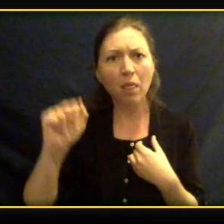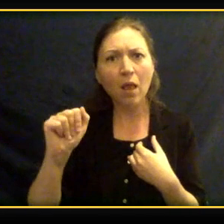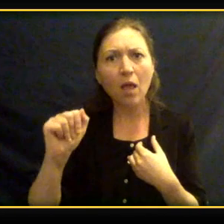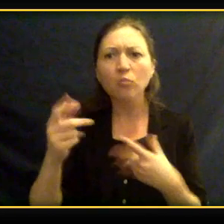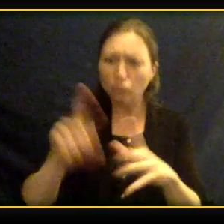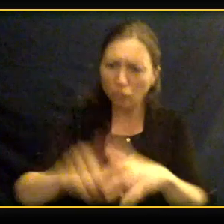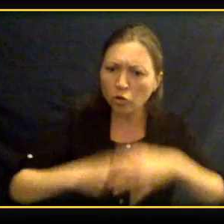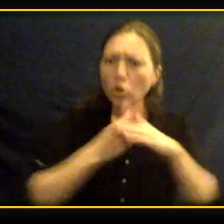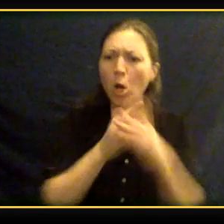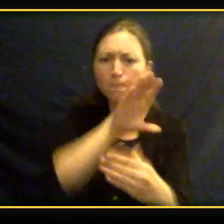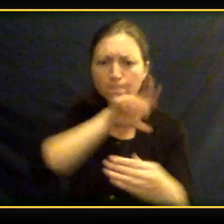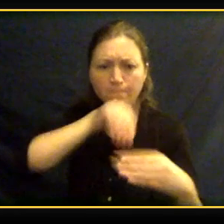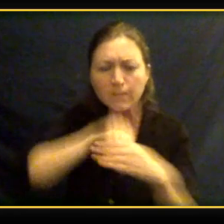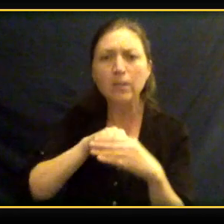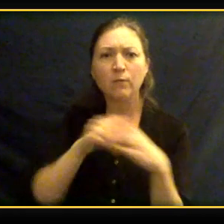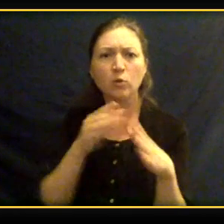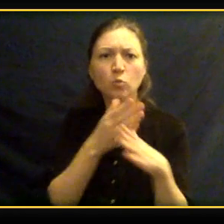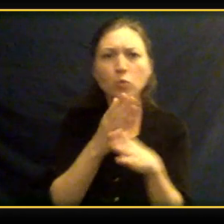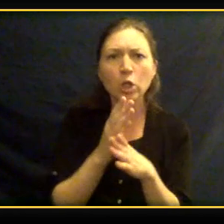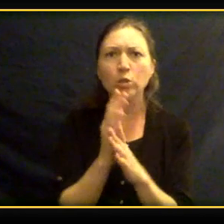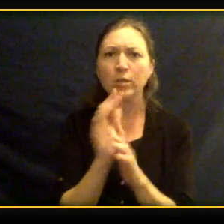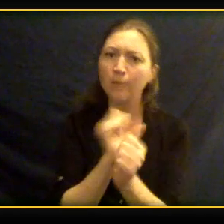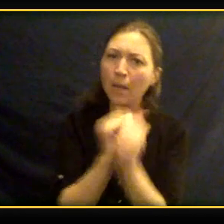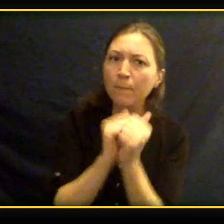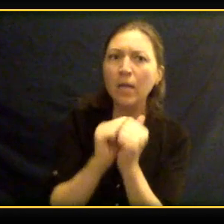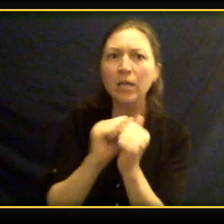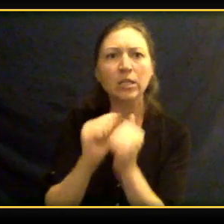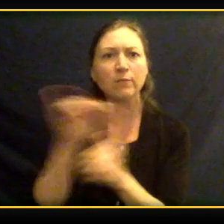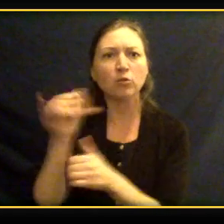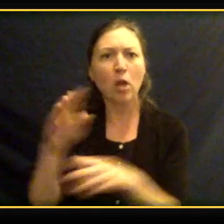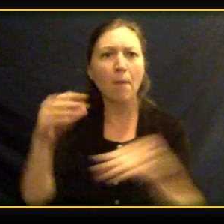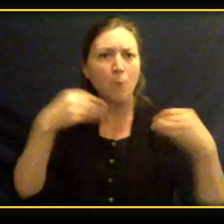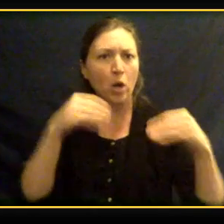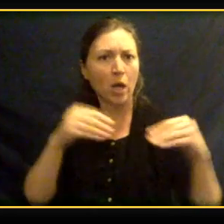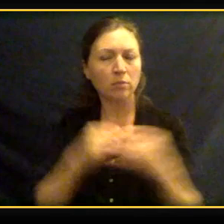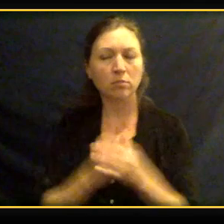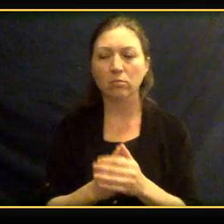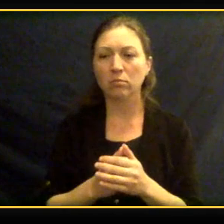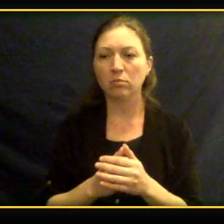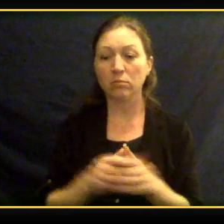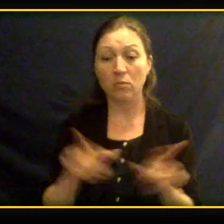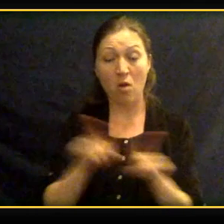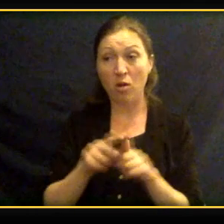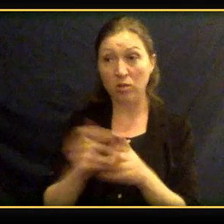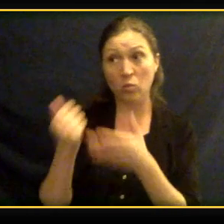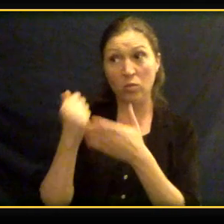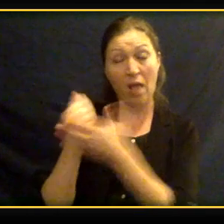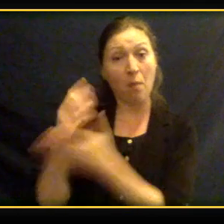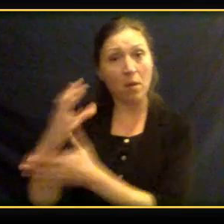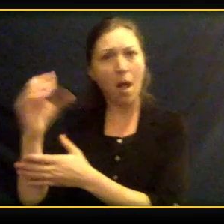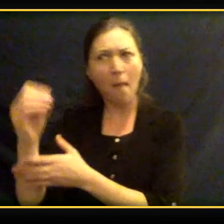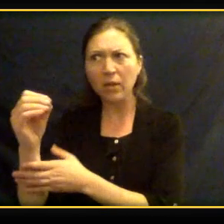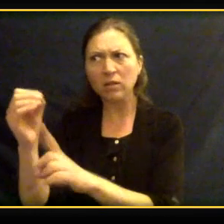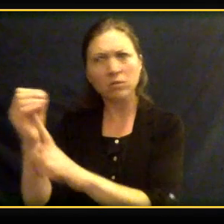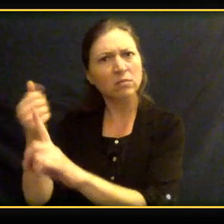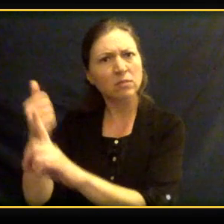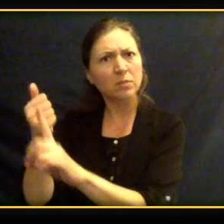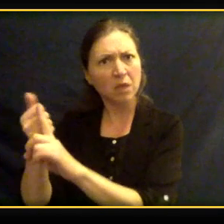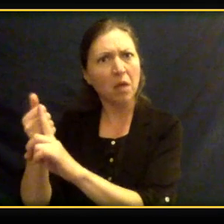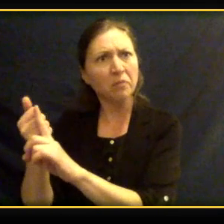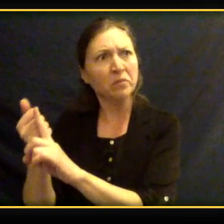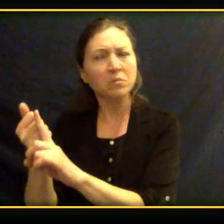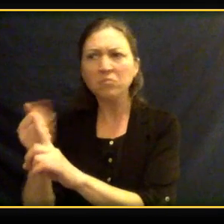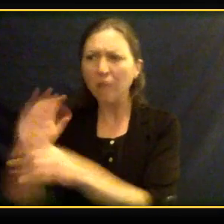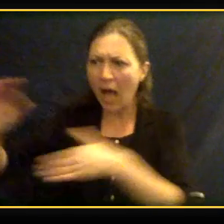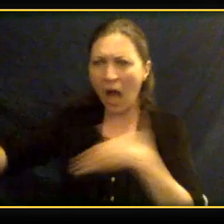market, and also helping companies like mine understand how to be successful in hiring those with disabilities.